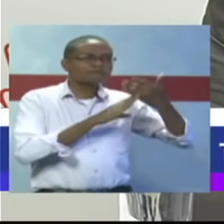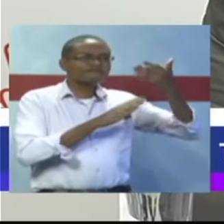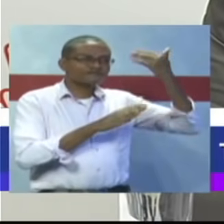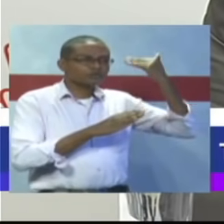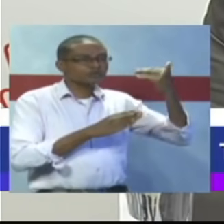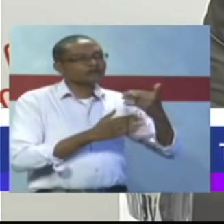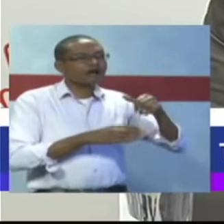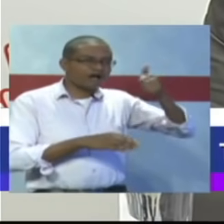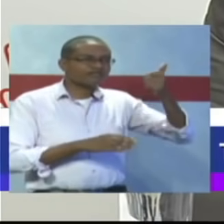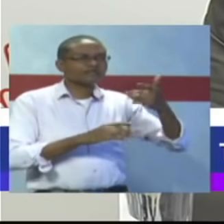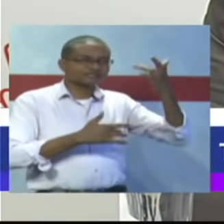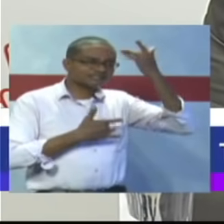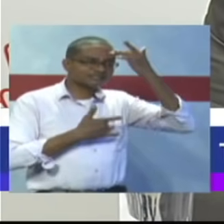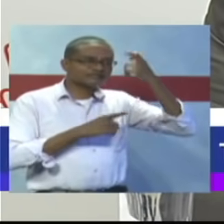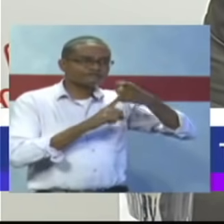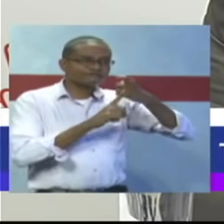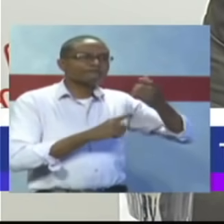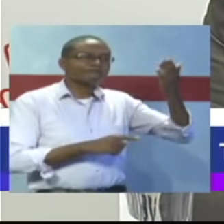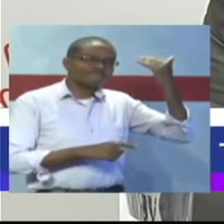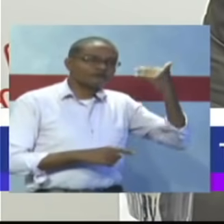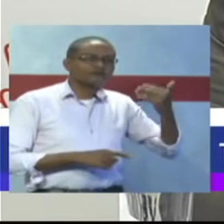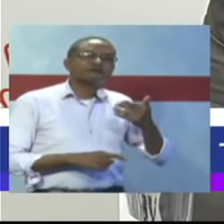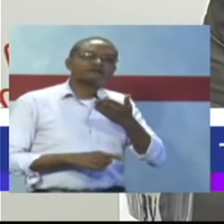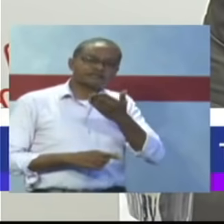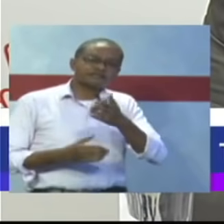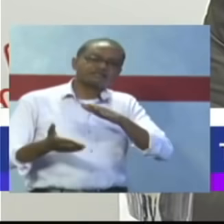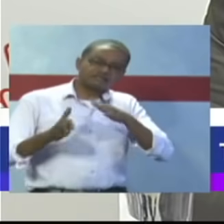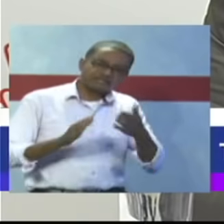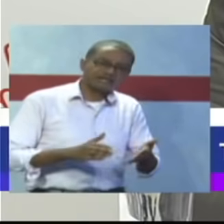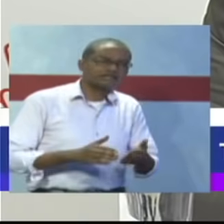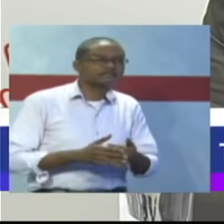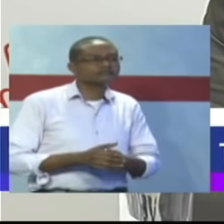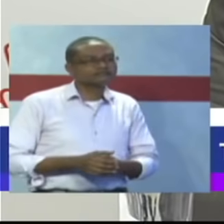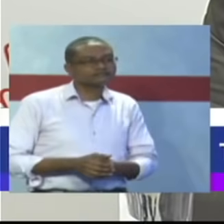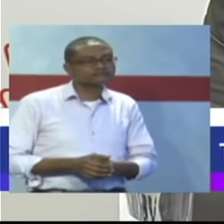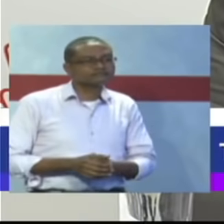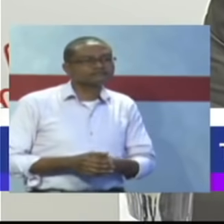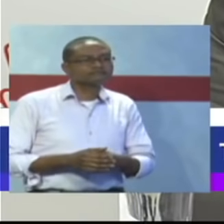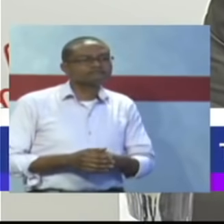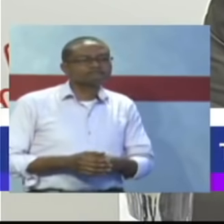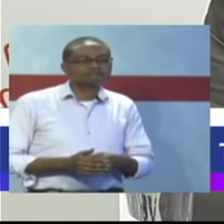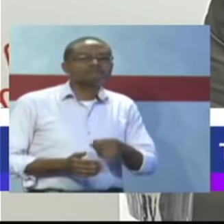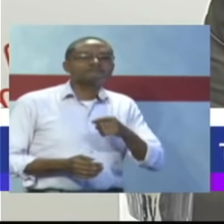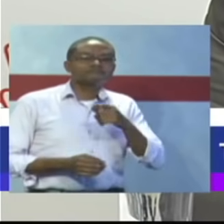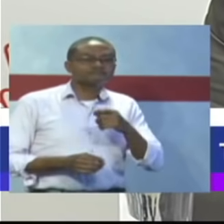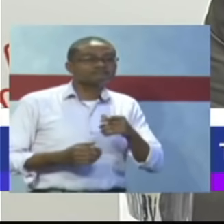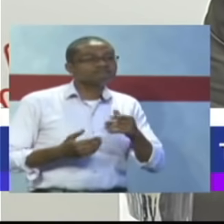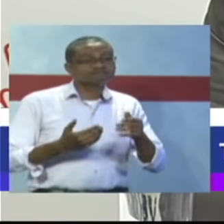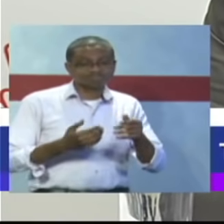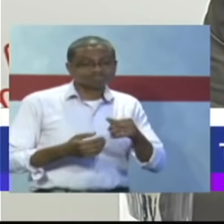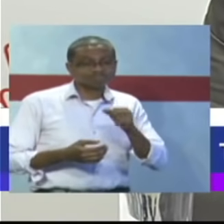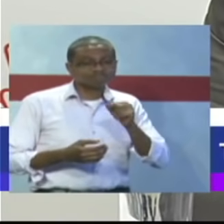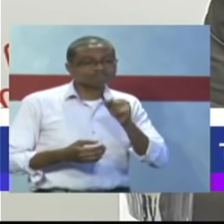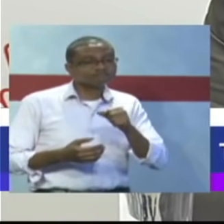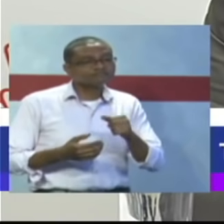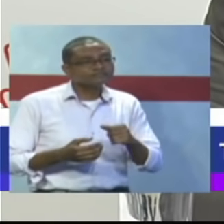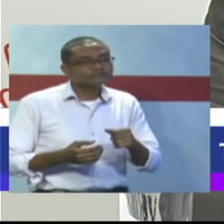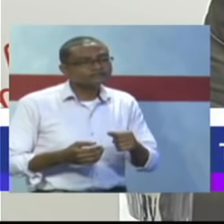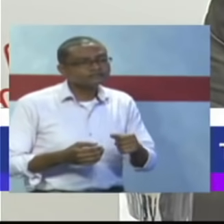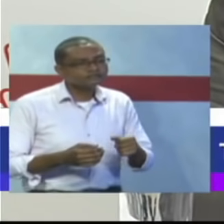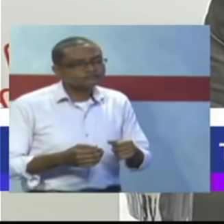particular, and the rate of deaths among fully vaccinated individuals. That pattern will be